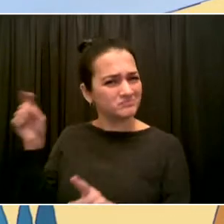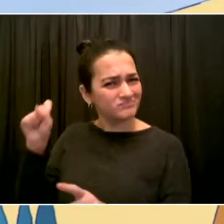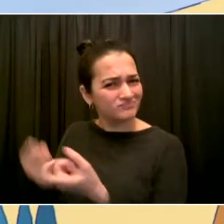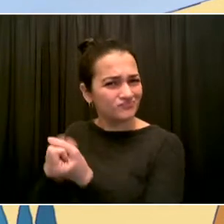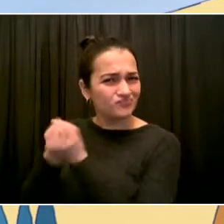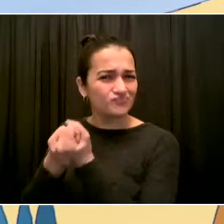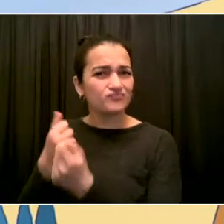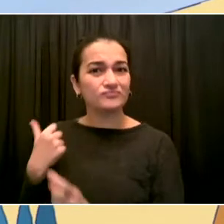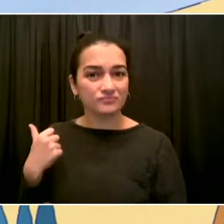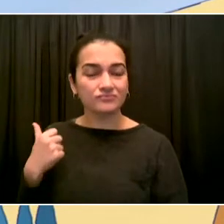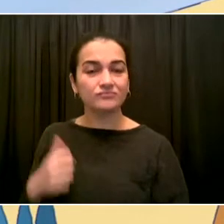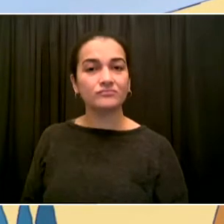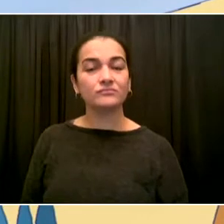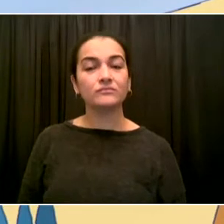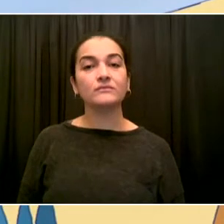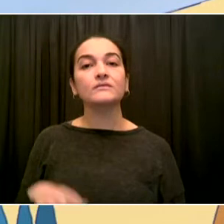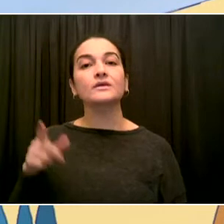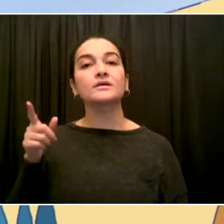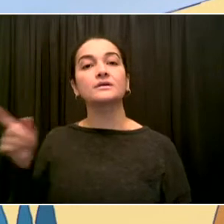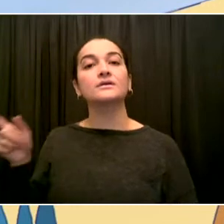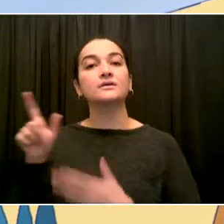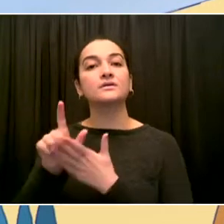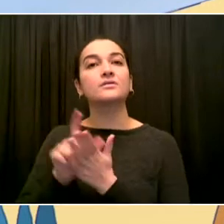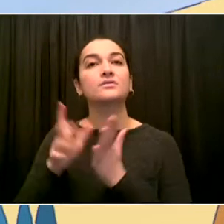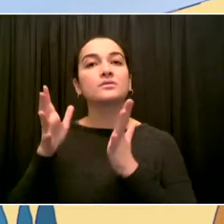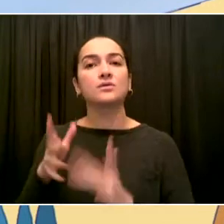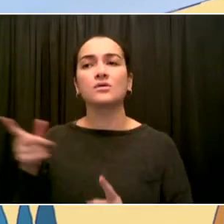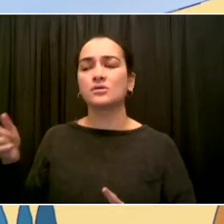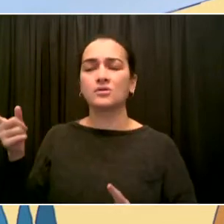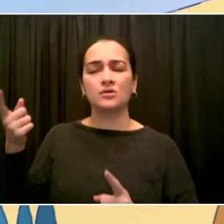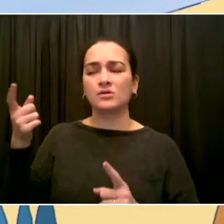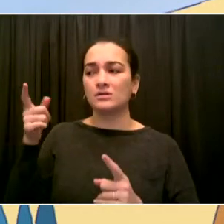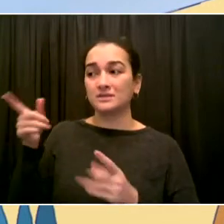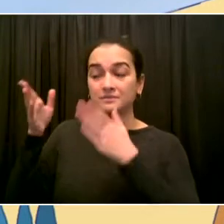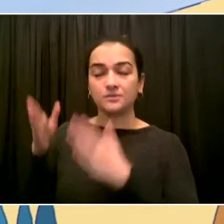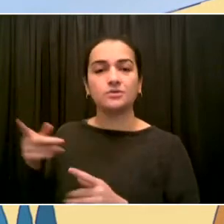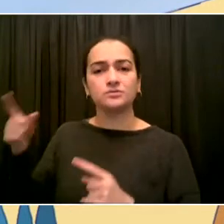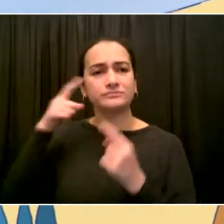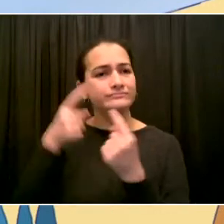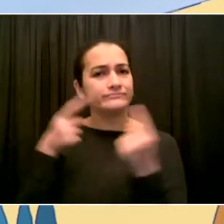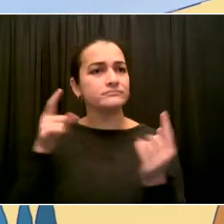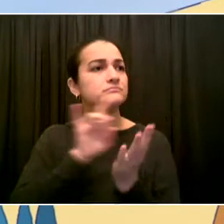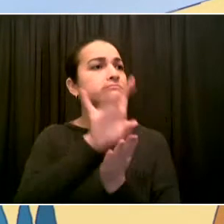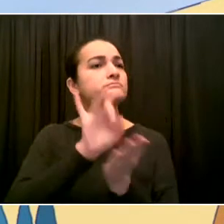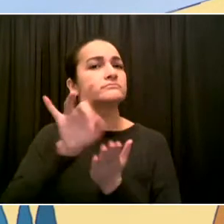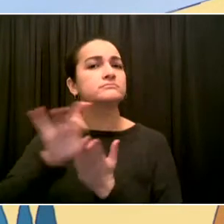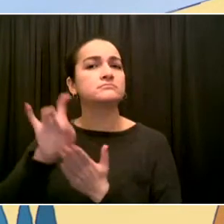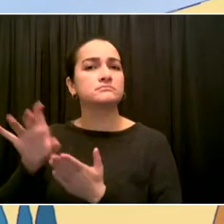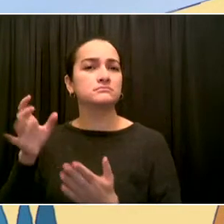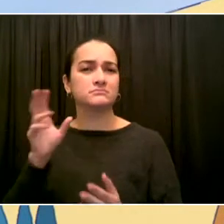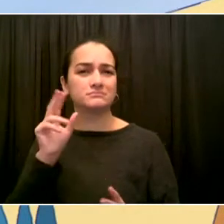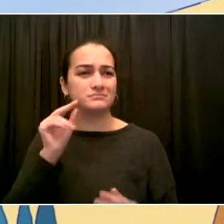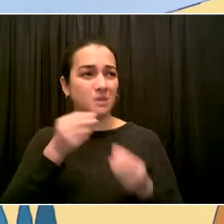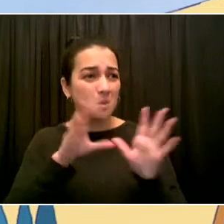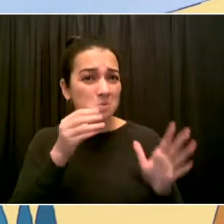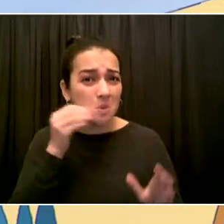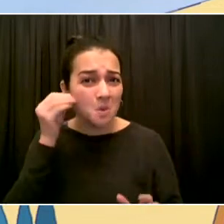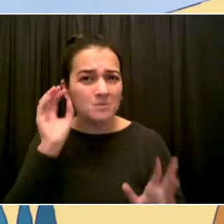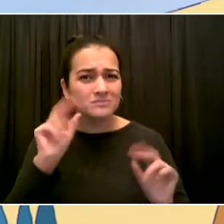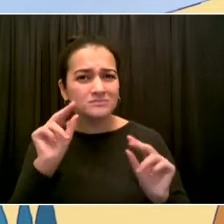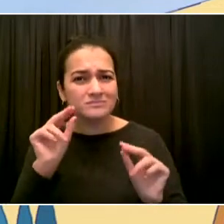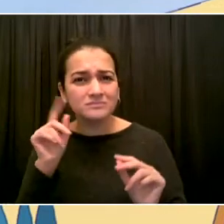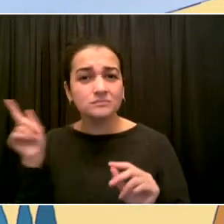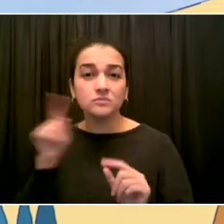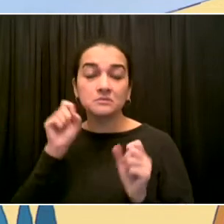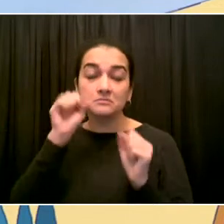the legal support they deserve. He's done amazing work before he came into government, amazing work in our administration. Our Commissioner of Social Services, Steve